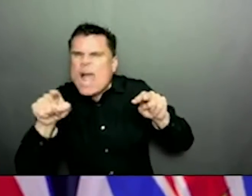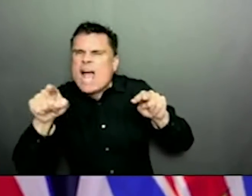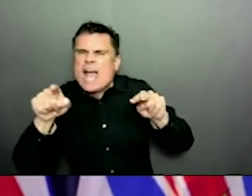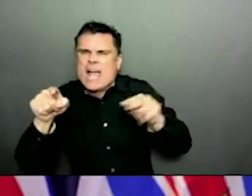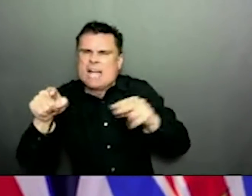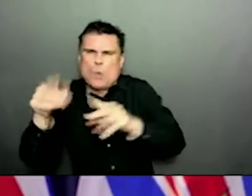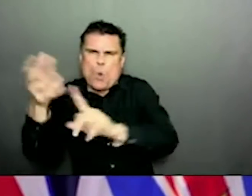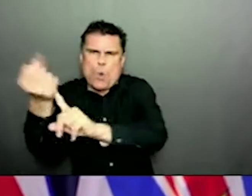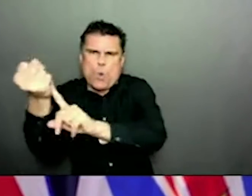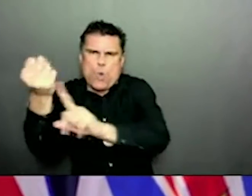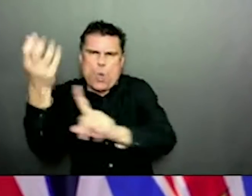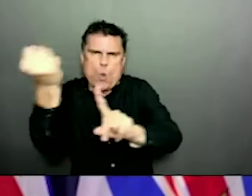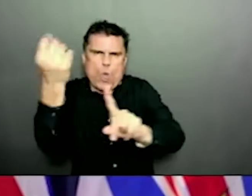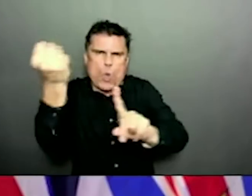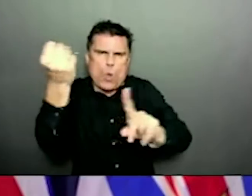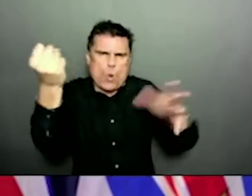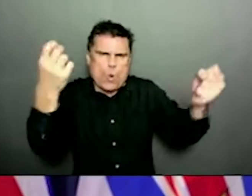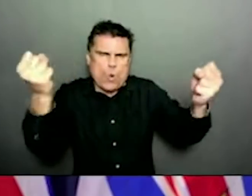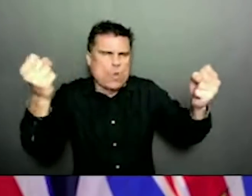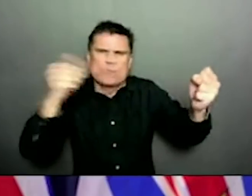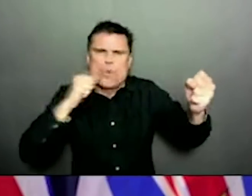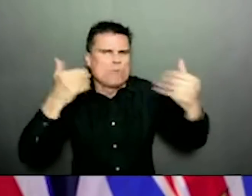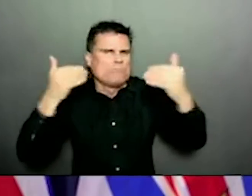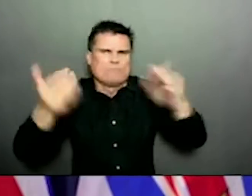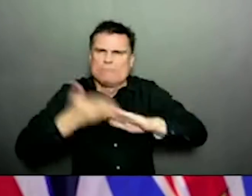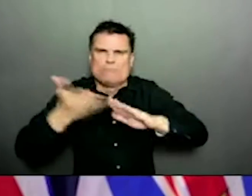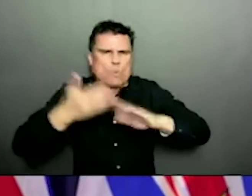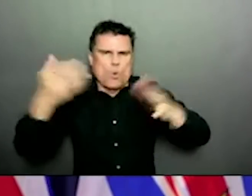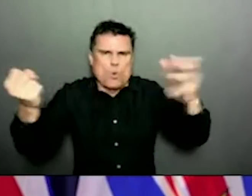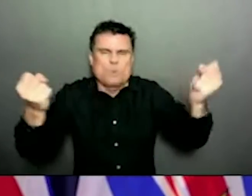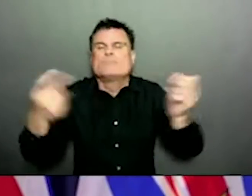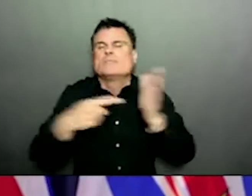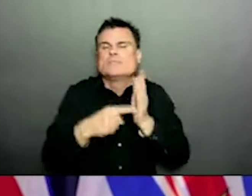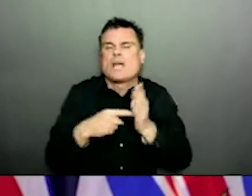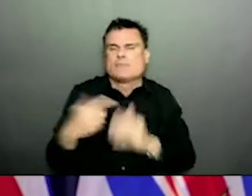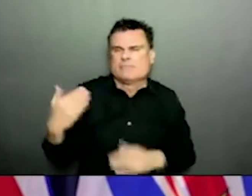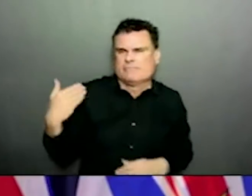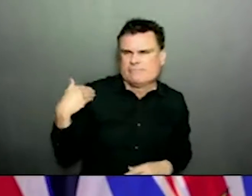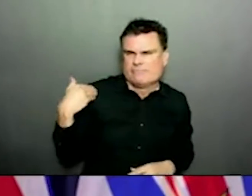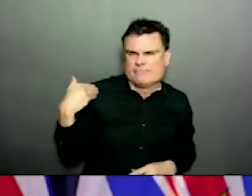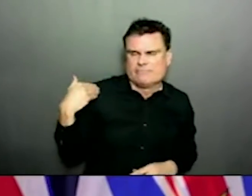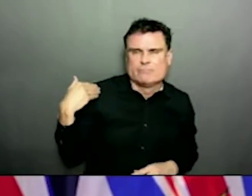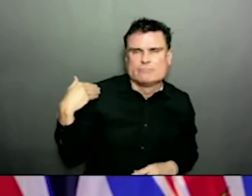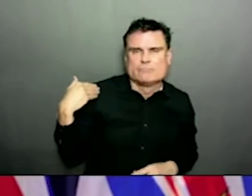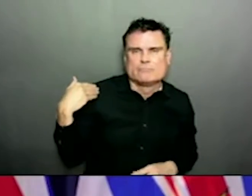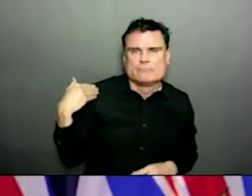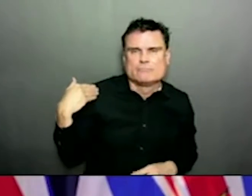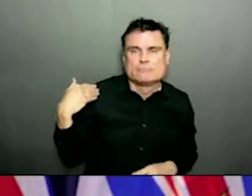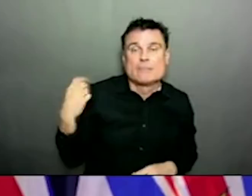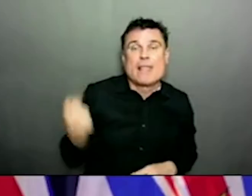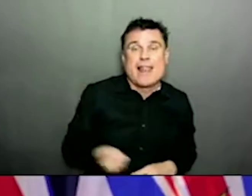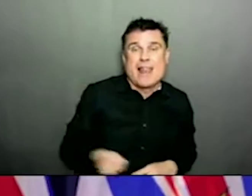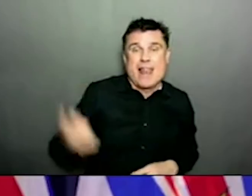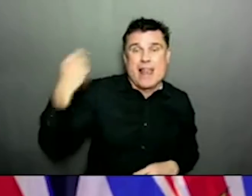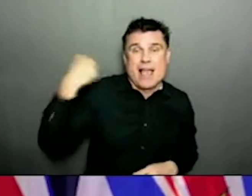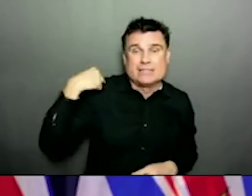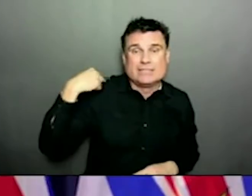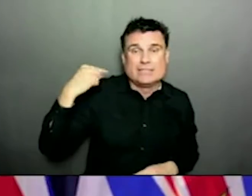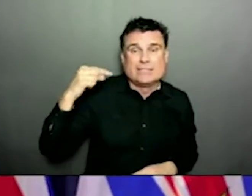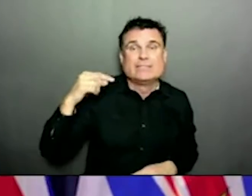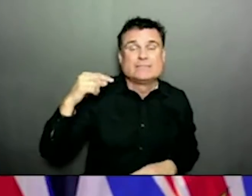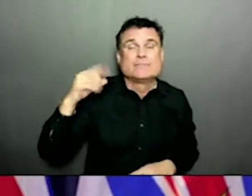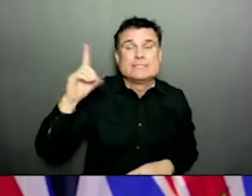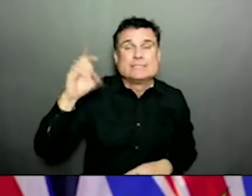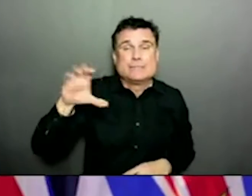the week ending December the 6th, we did, I think, 7,300 surgeries, which would be the most we've ever done in that